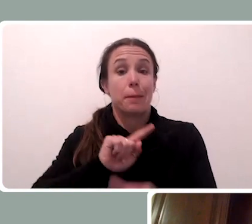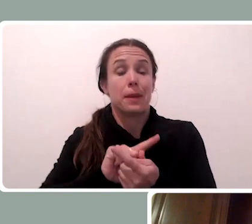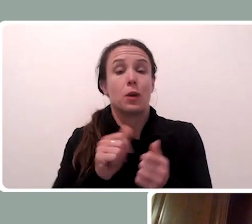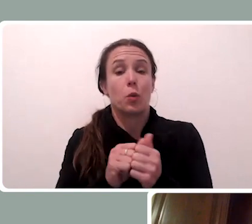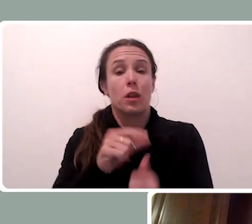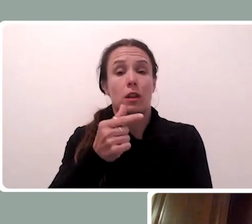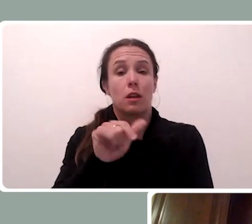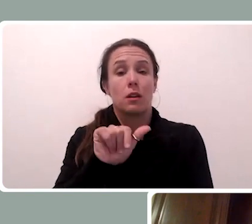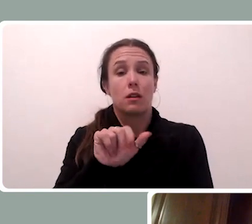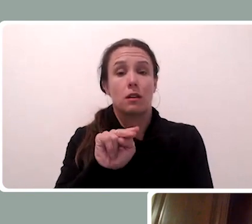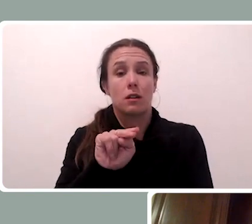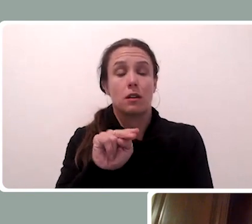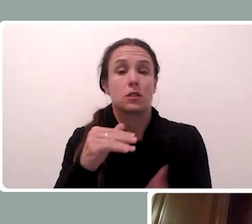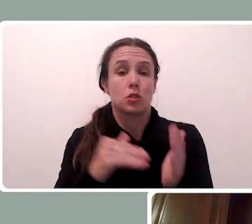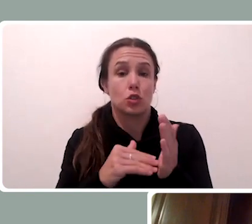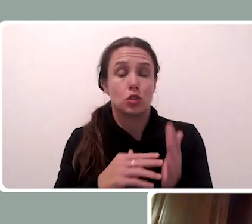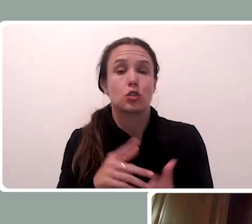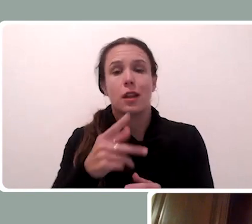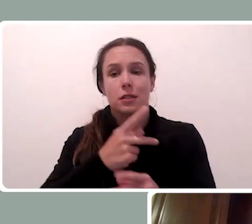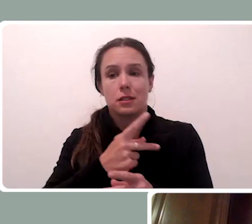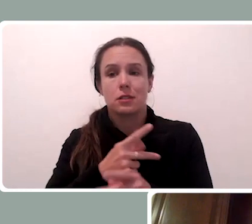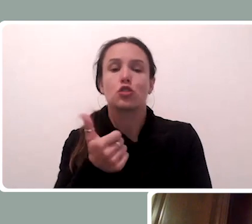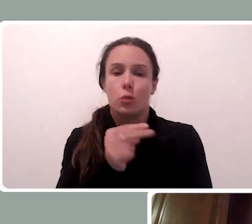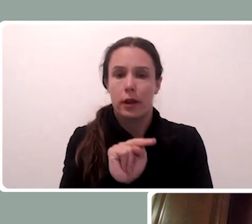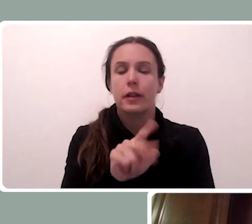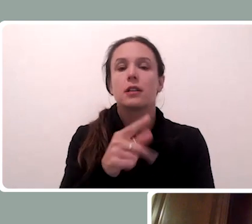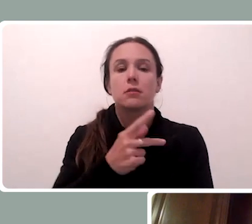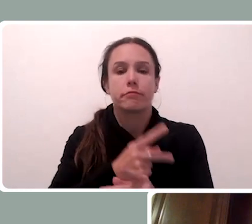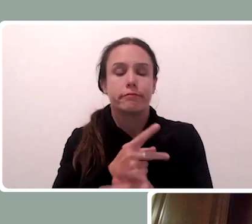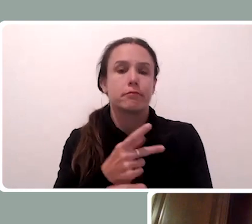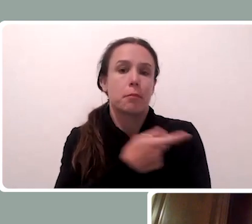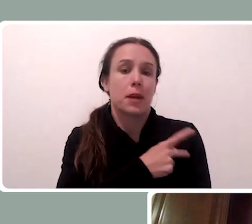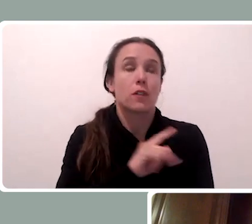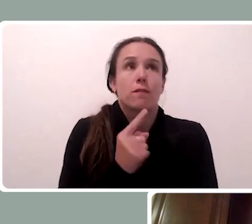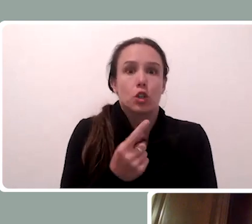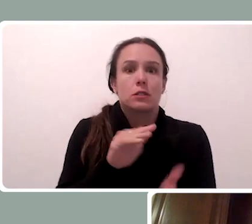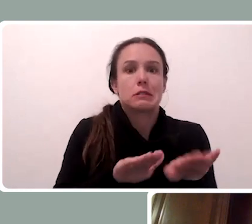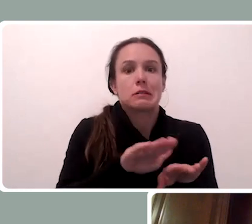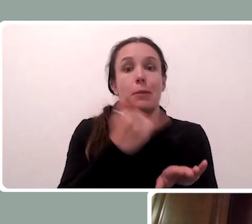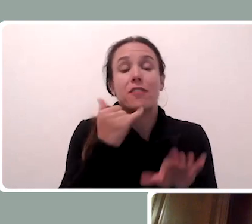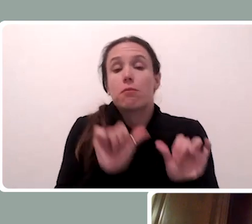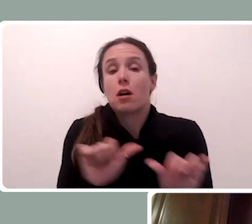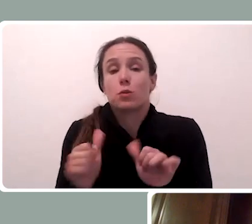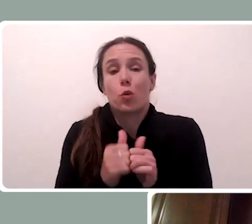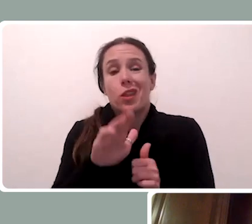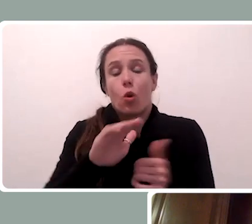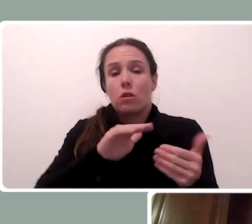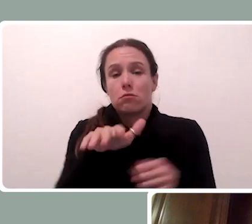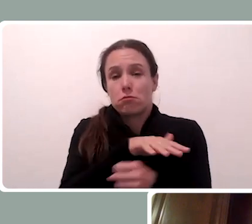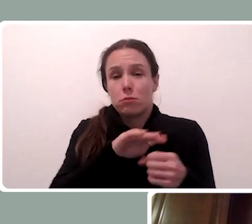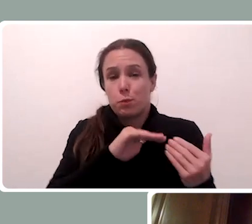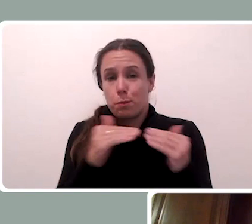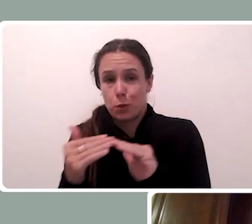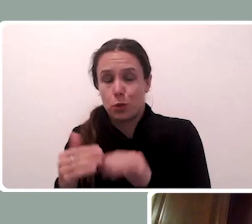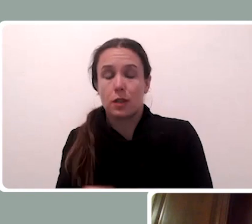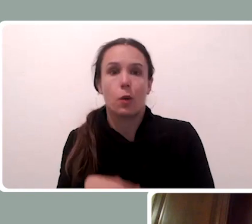gynecologist who takes care of patients who have breast cancer, I think is a first step, if possible, in your community, because that's one of the